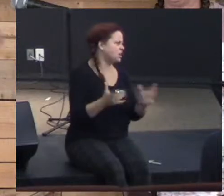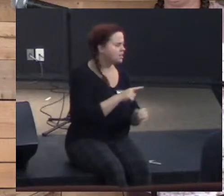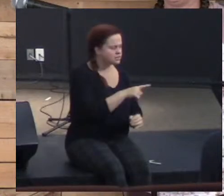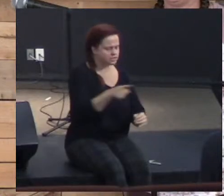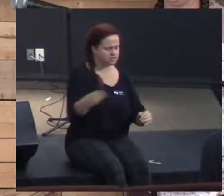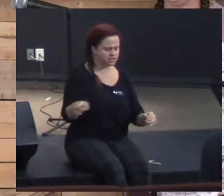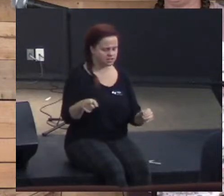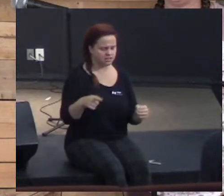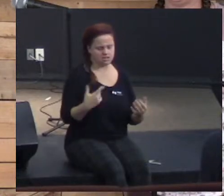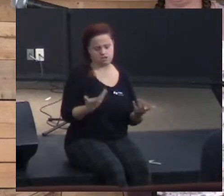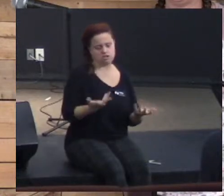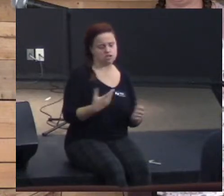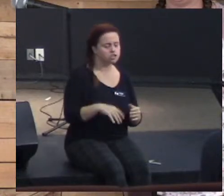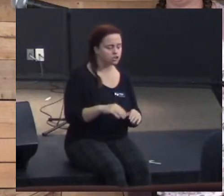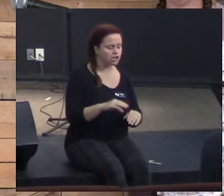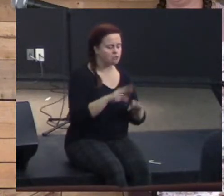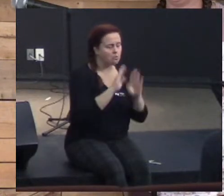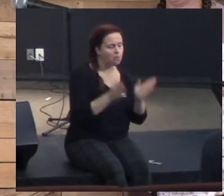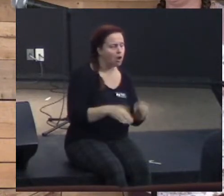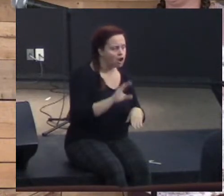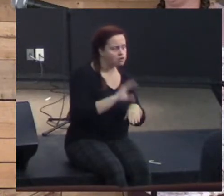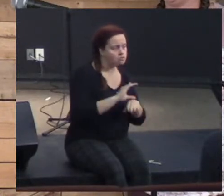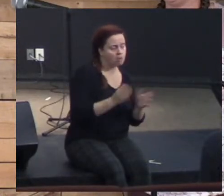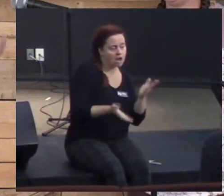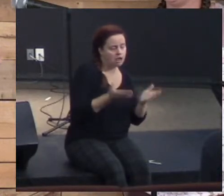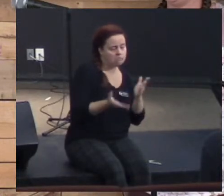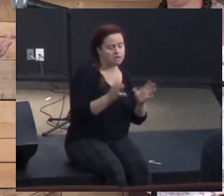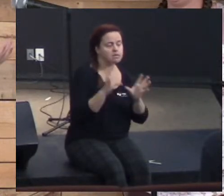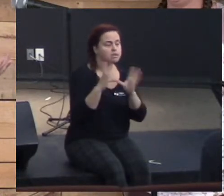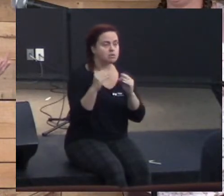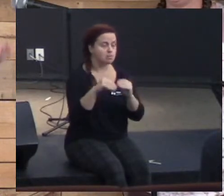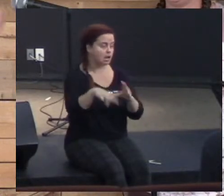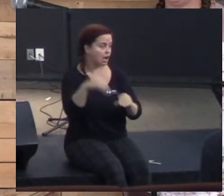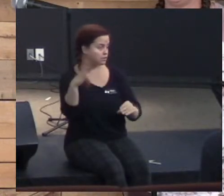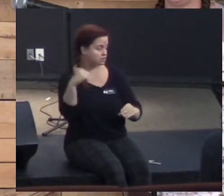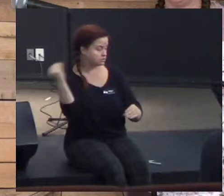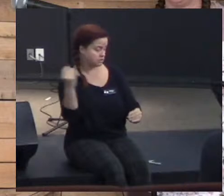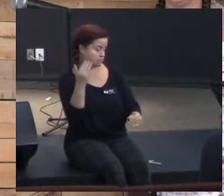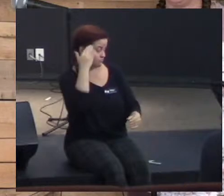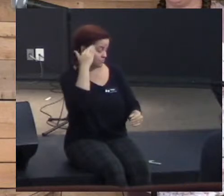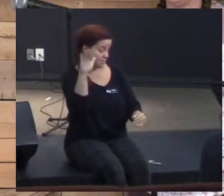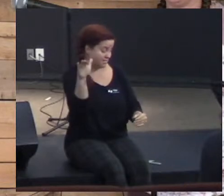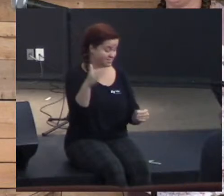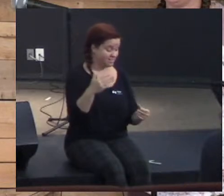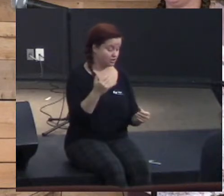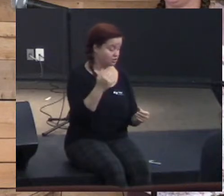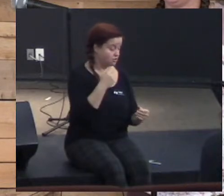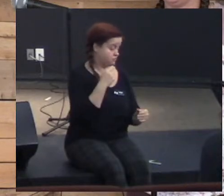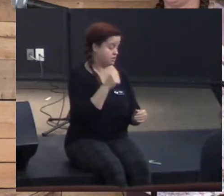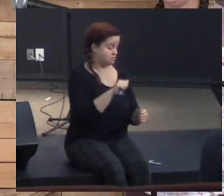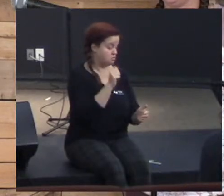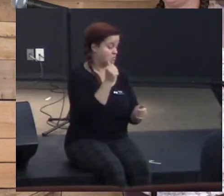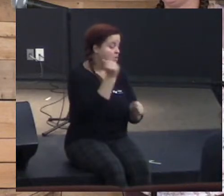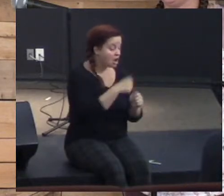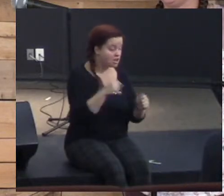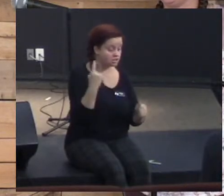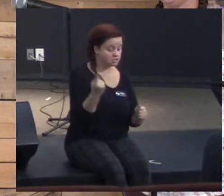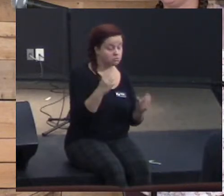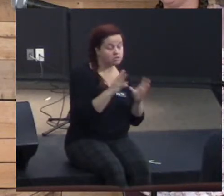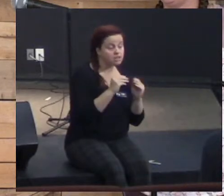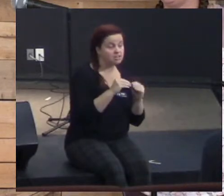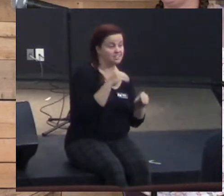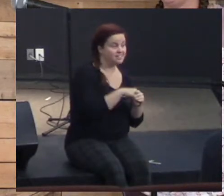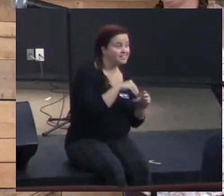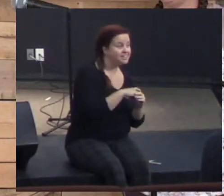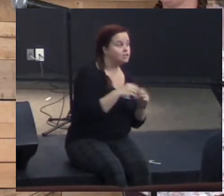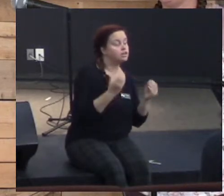may be meeting outside, so I don't know if anybody is meeting here, maybe one's meeting here, but there's a list of all of the different meeting places